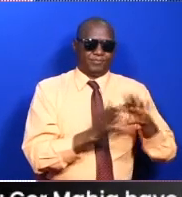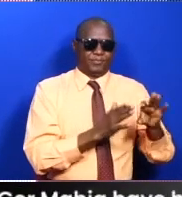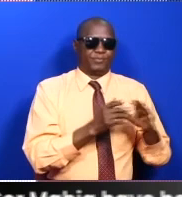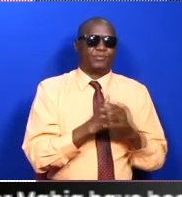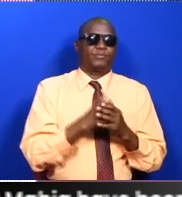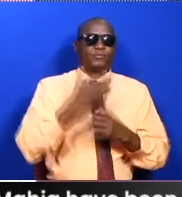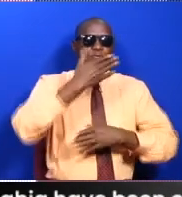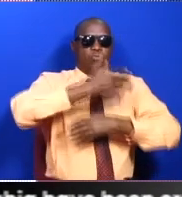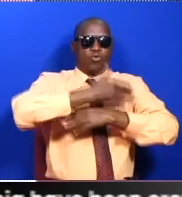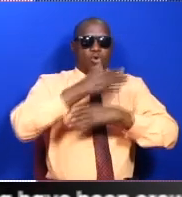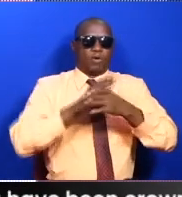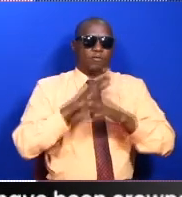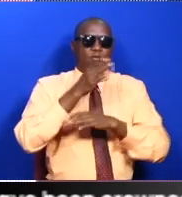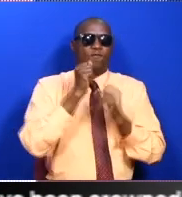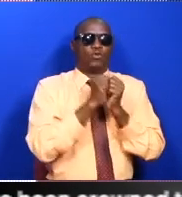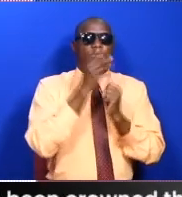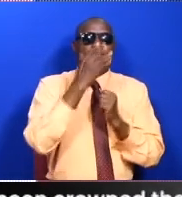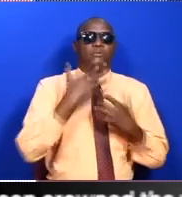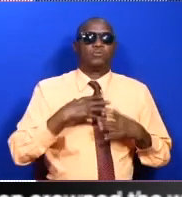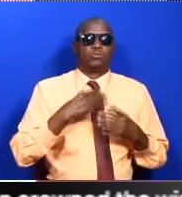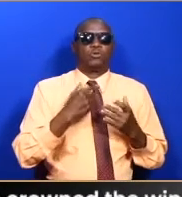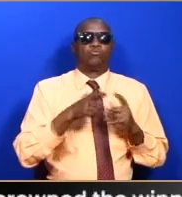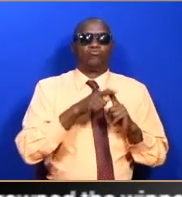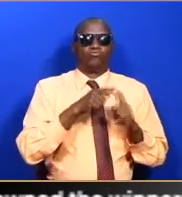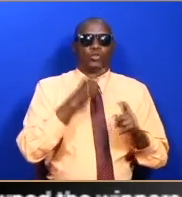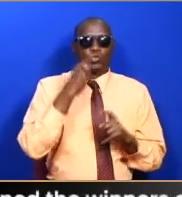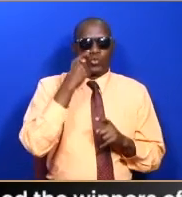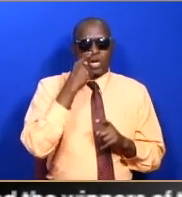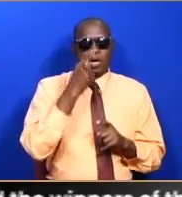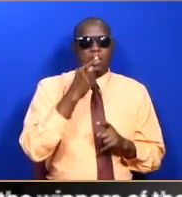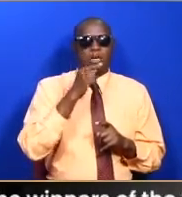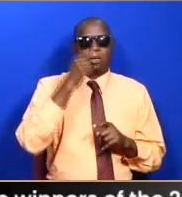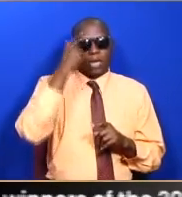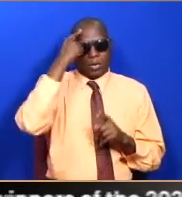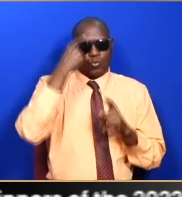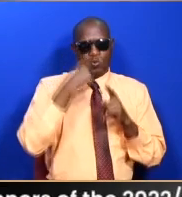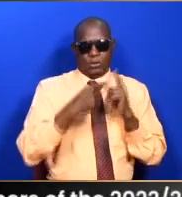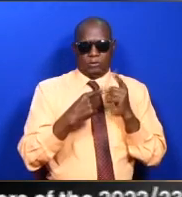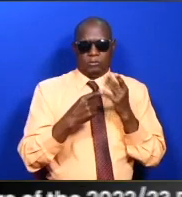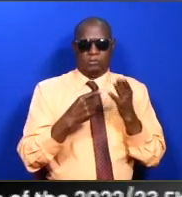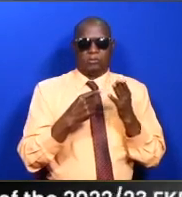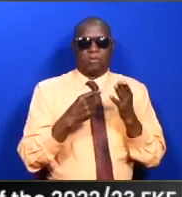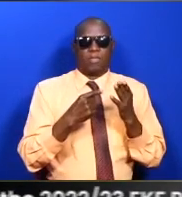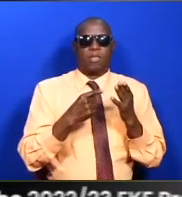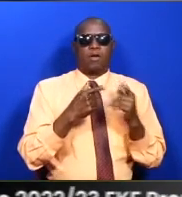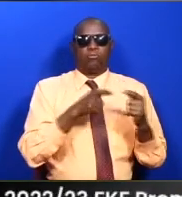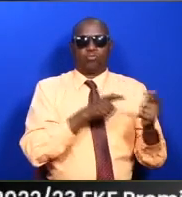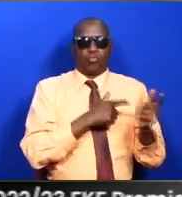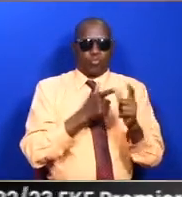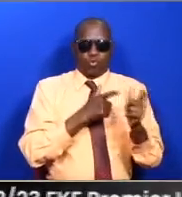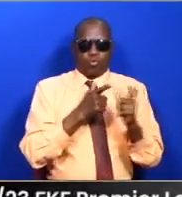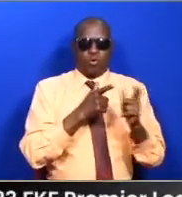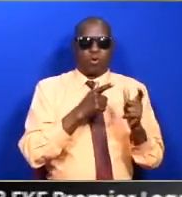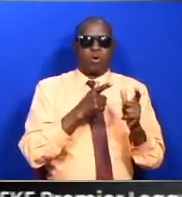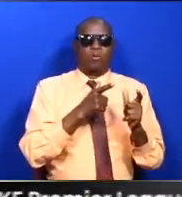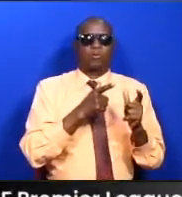14 civilians have been killed in war-torn Sudan's capital Khartoum as rival forces are locked in a battle over control of the Khartoum